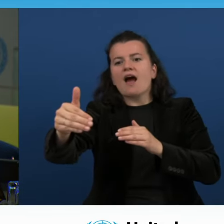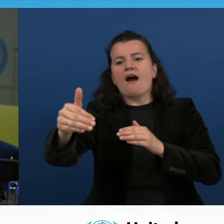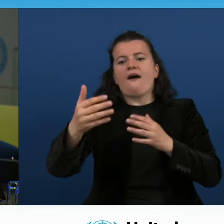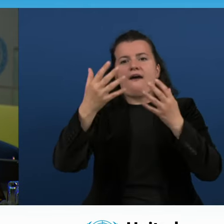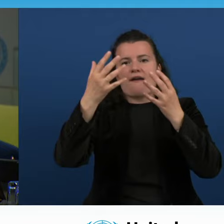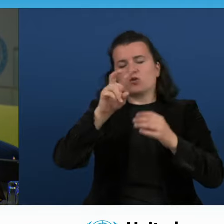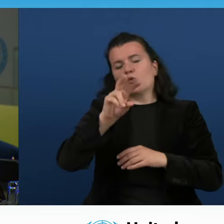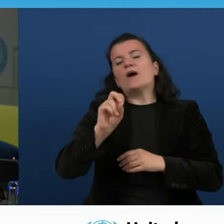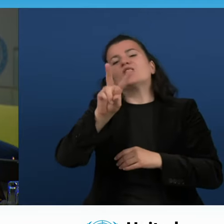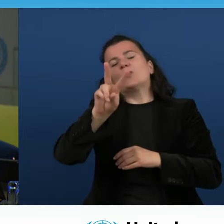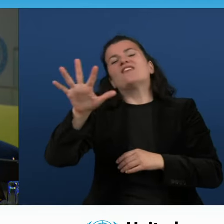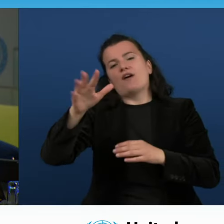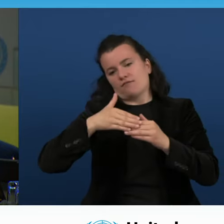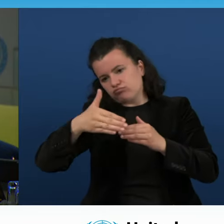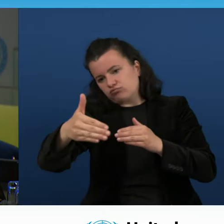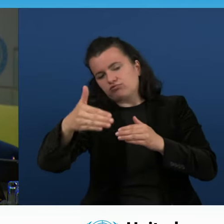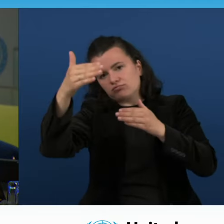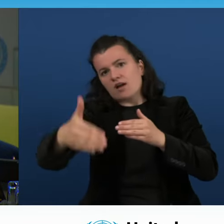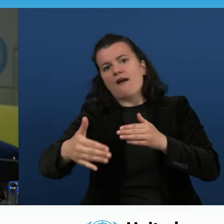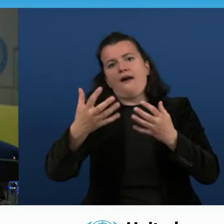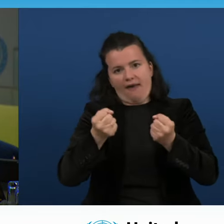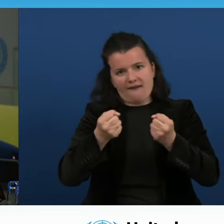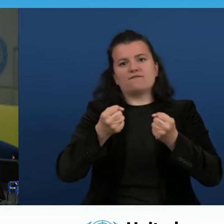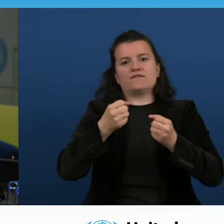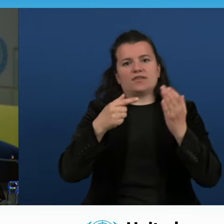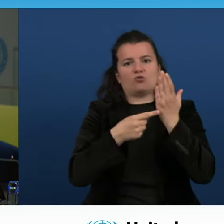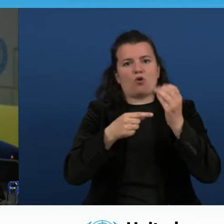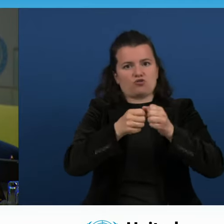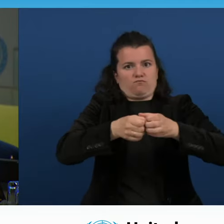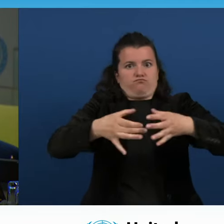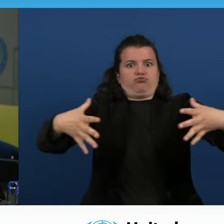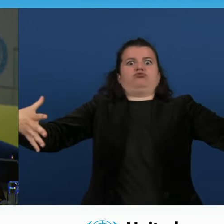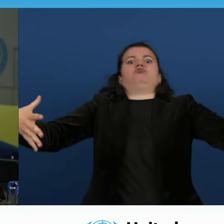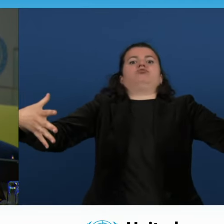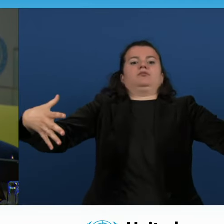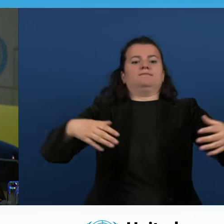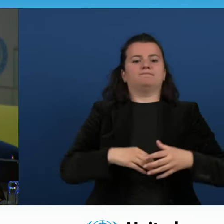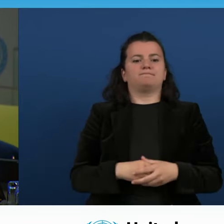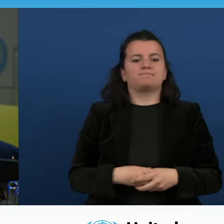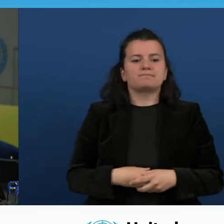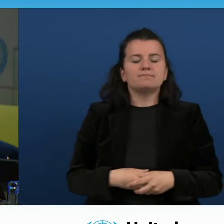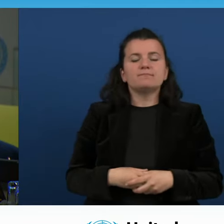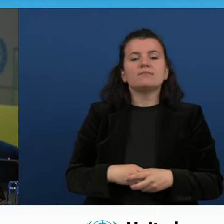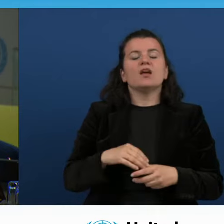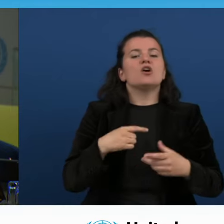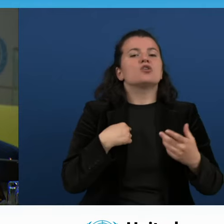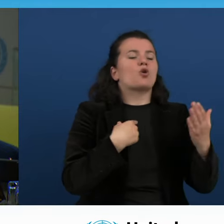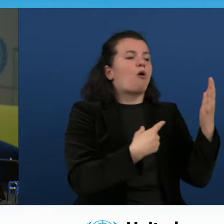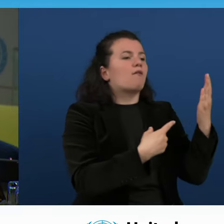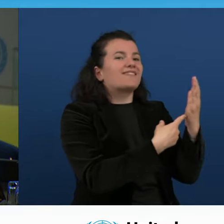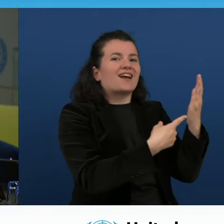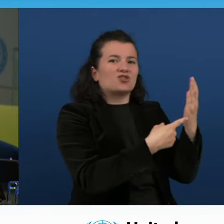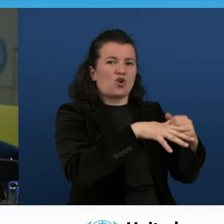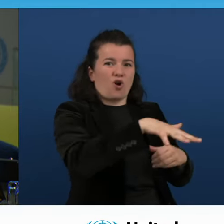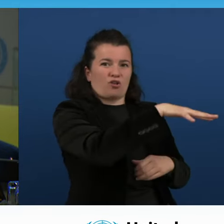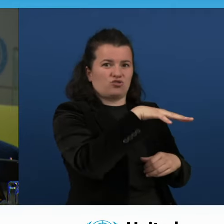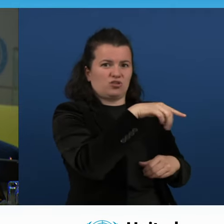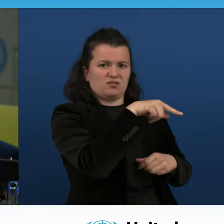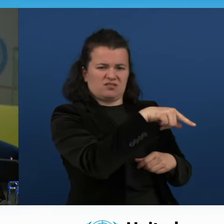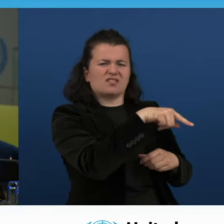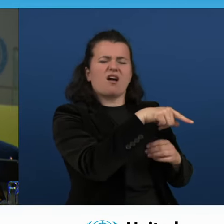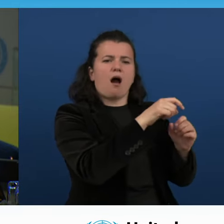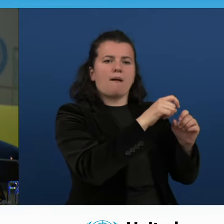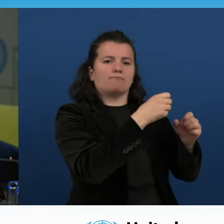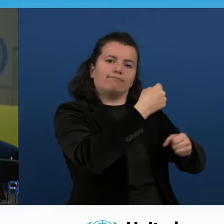the industry. A lot of us work in tech, or maybe we have relationships with tech, and they are the ones who own these technologies, and they are the ones who can